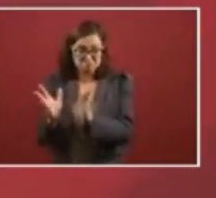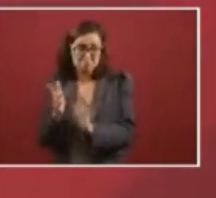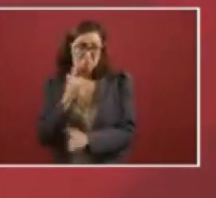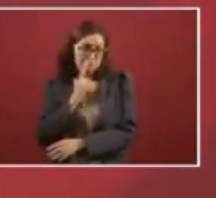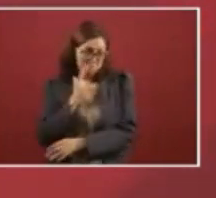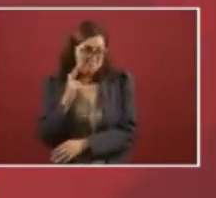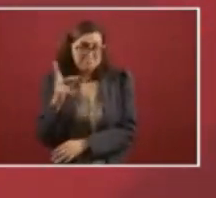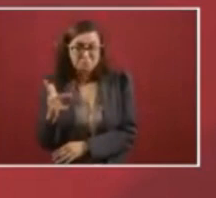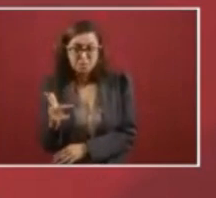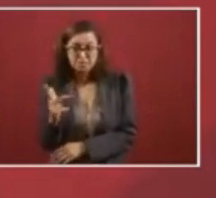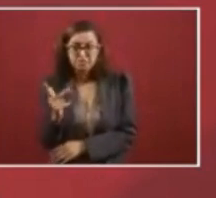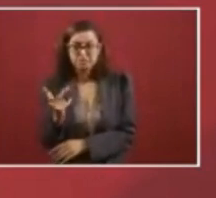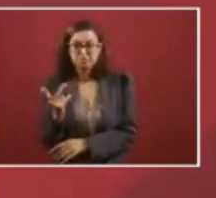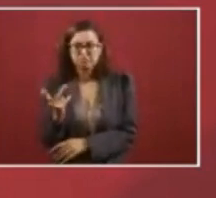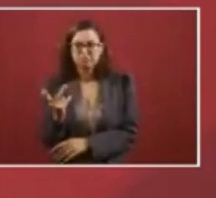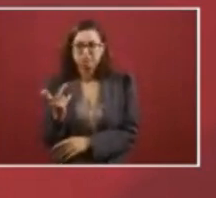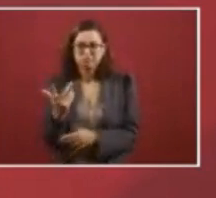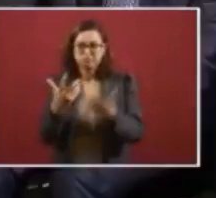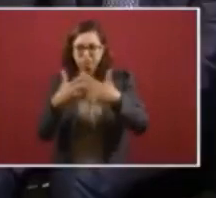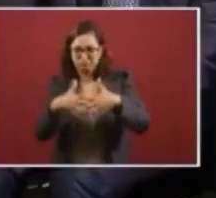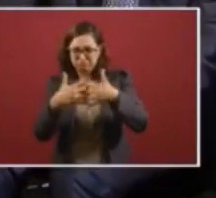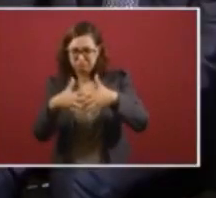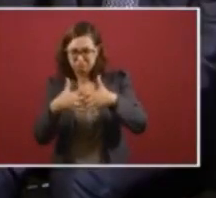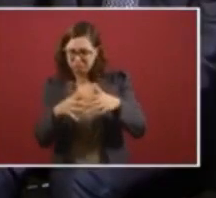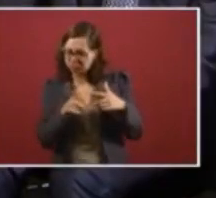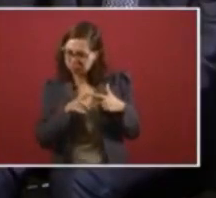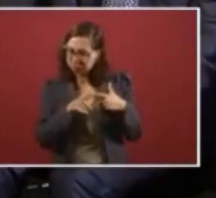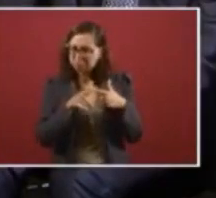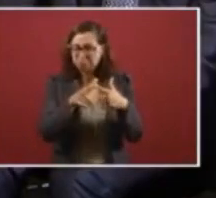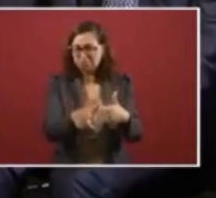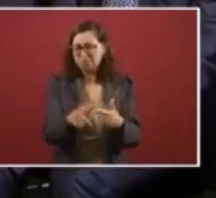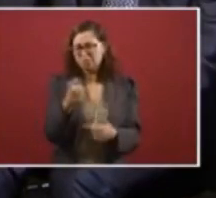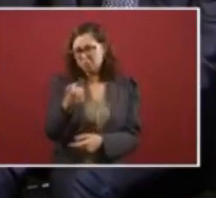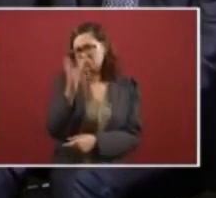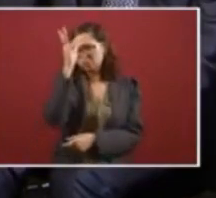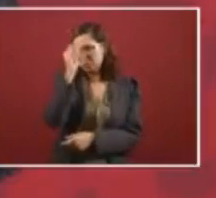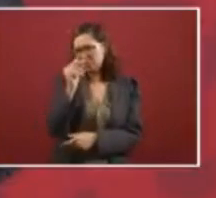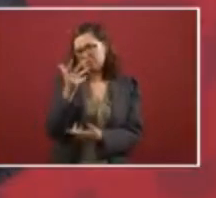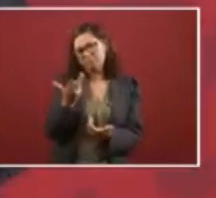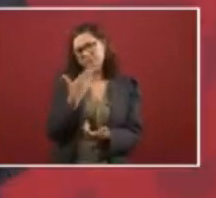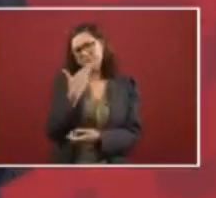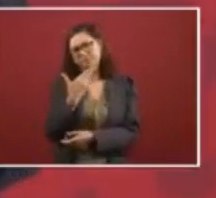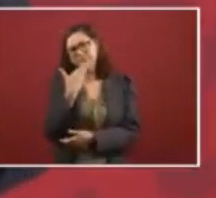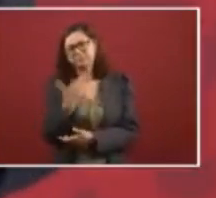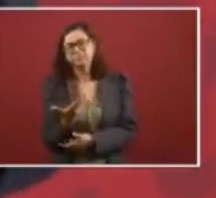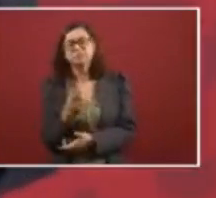which will help our position and our operational.